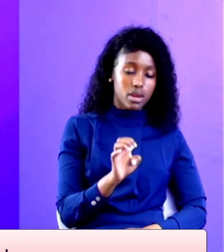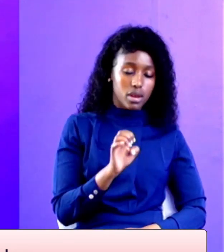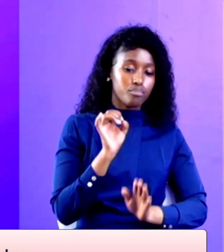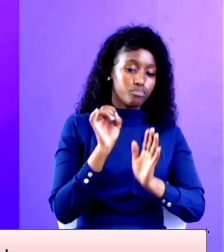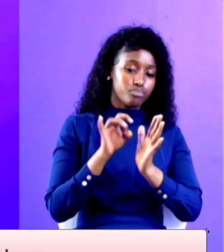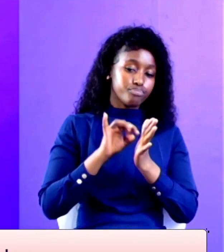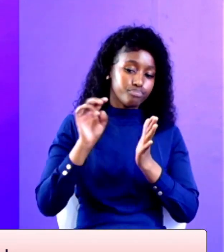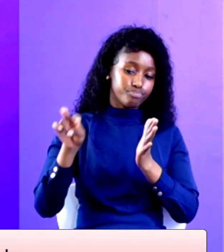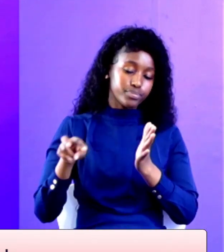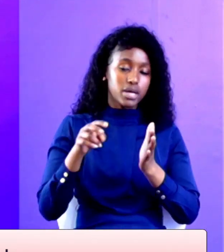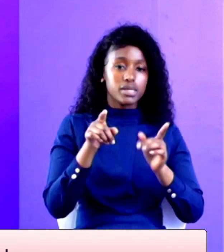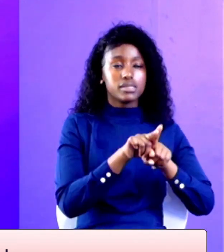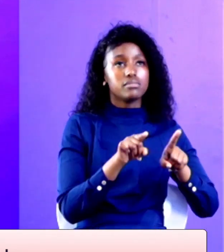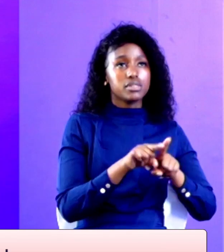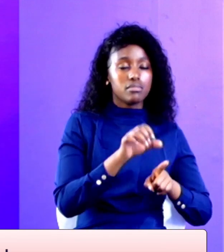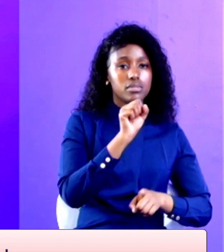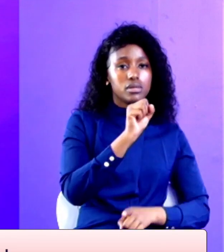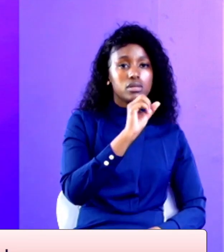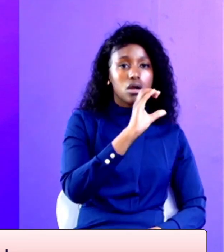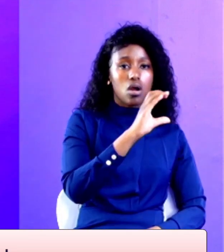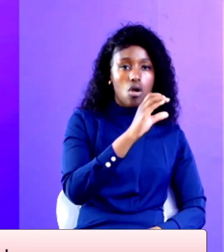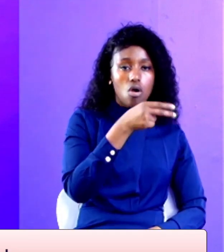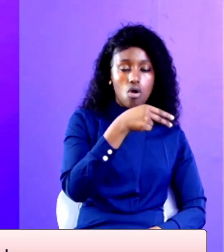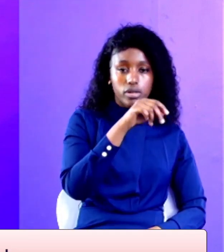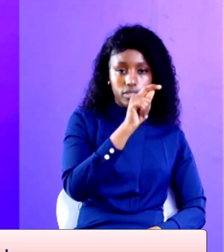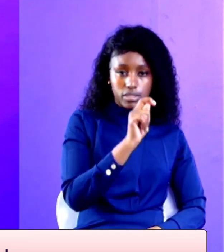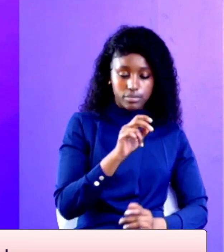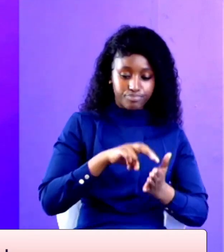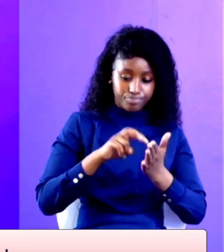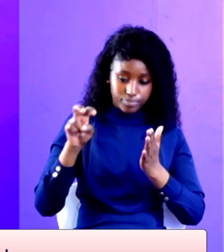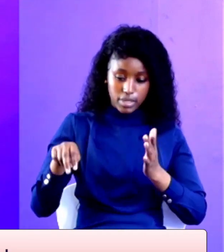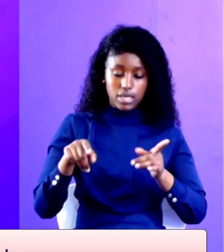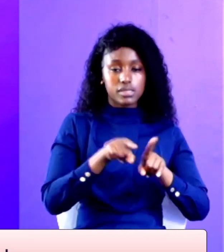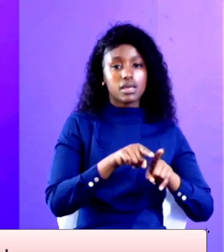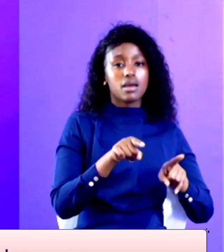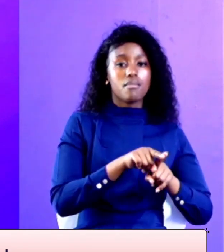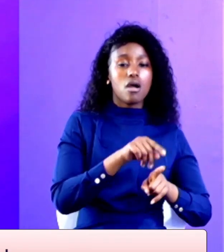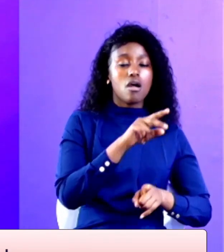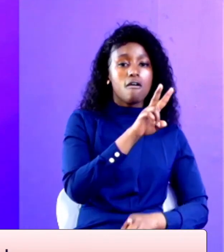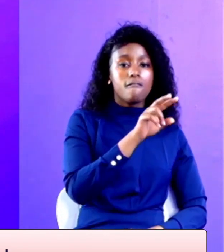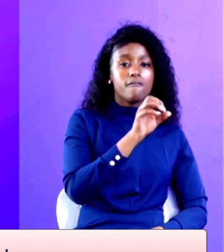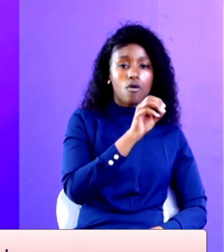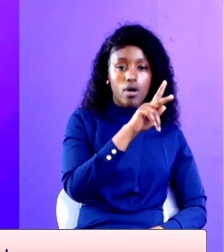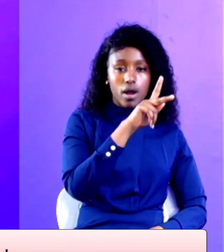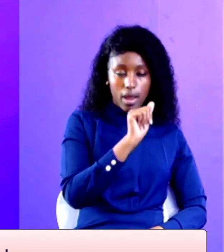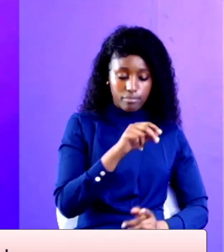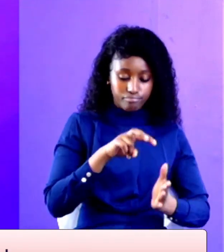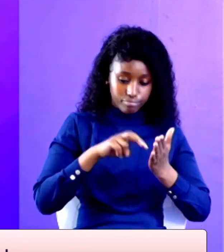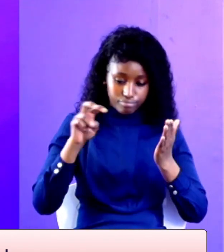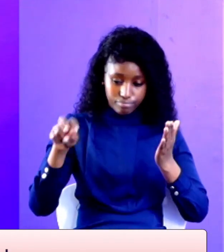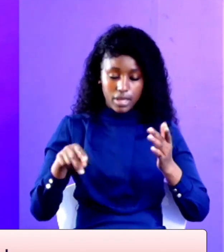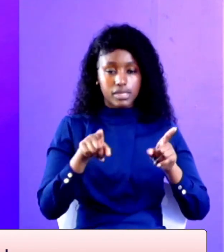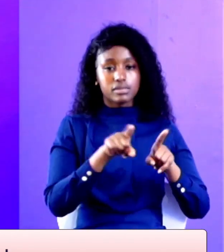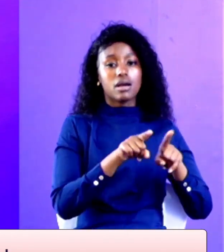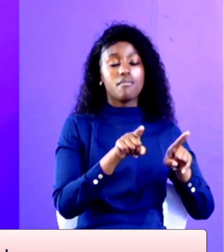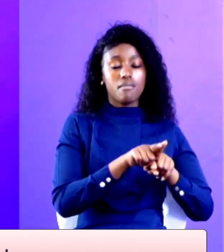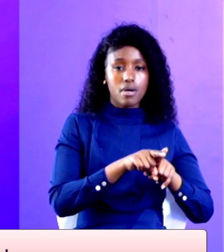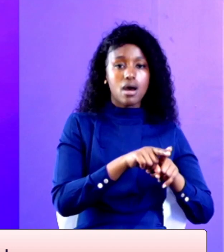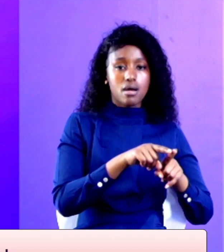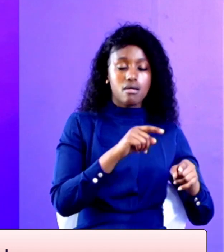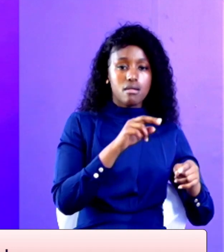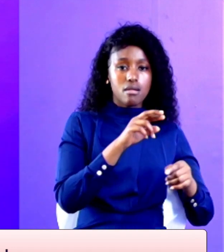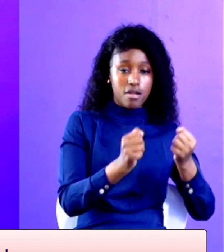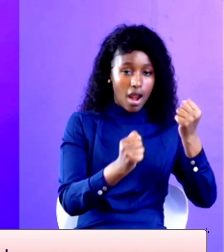they released Scott Carson. They released Kyle Walker to Burnley. They also released Jacob Wright to Norwich, and